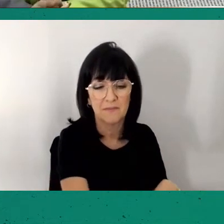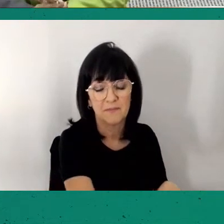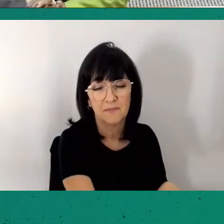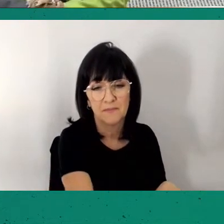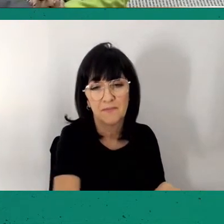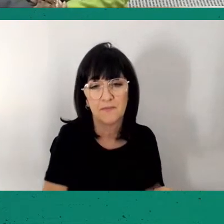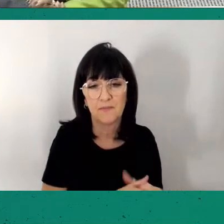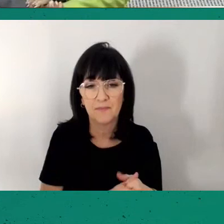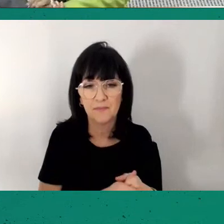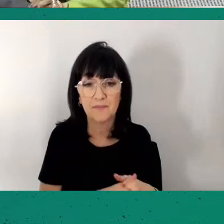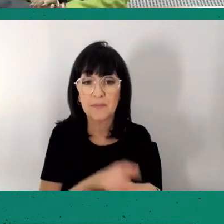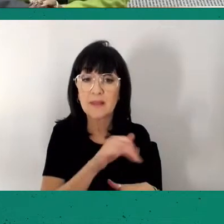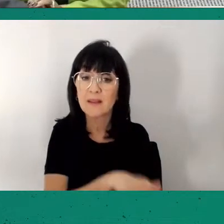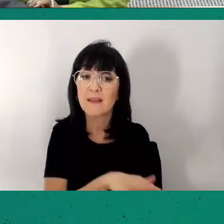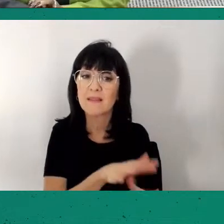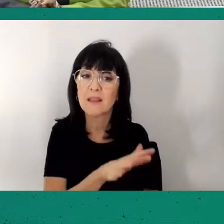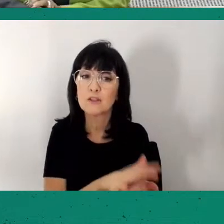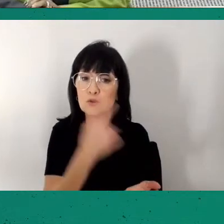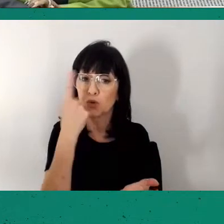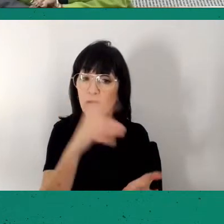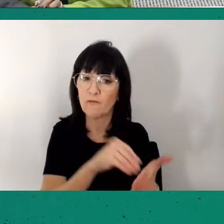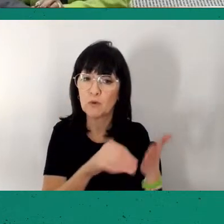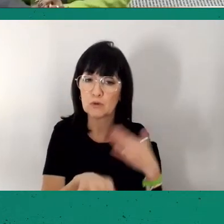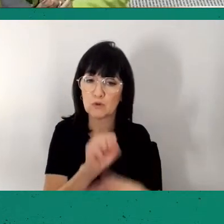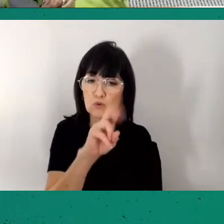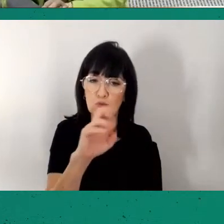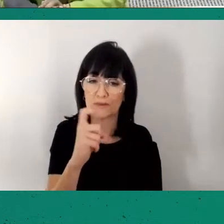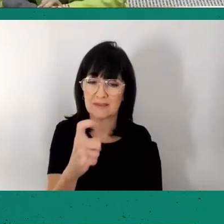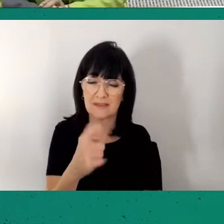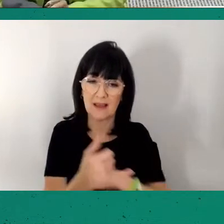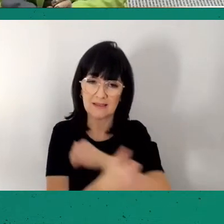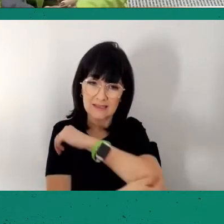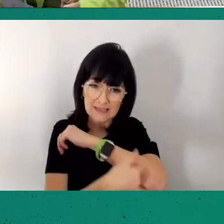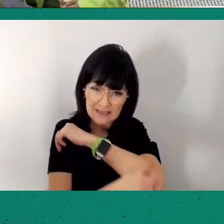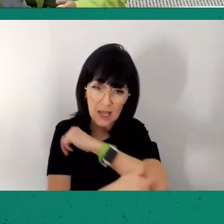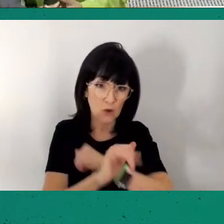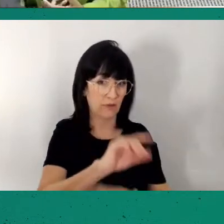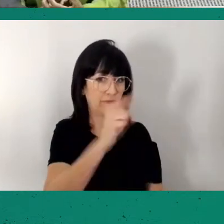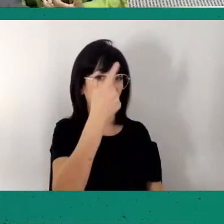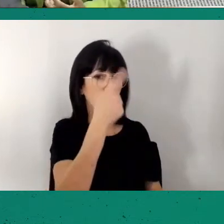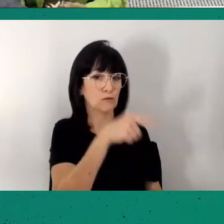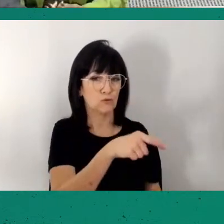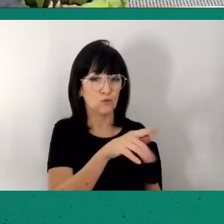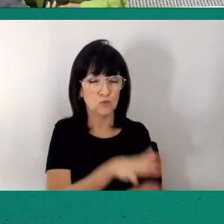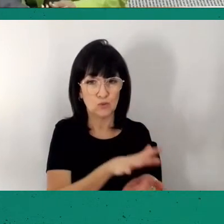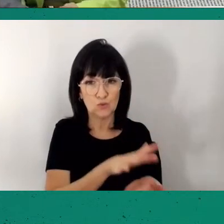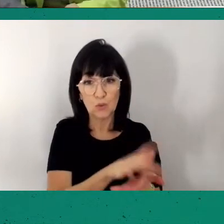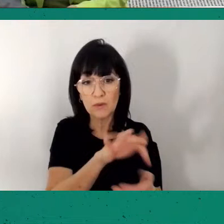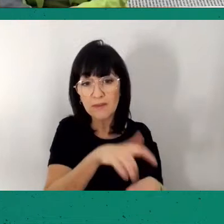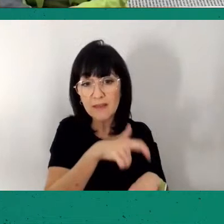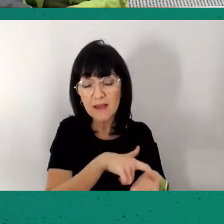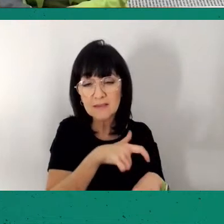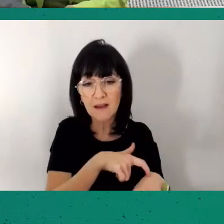And that was for students in Sussex County, the first one. And at that time,